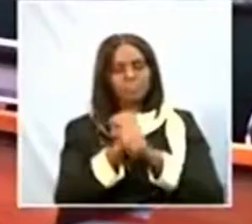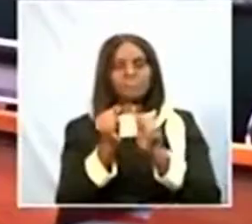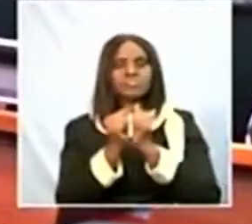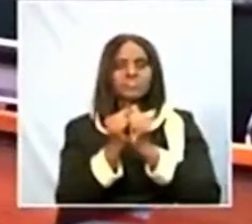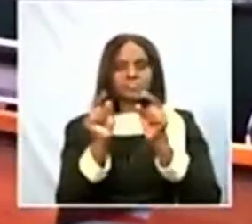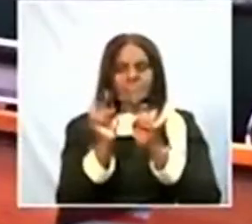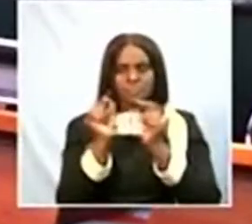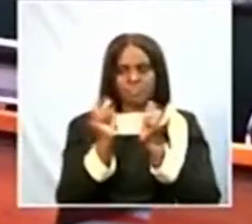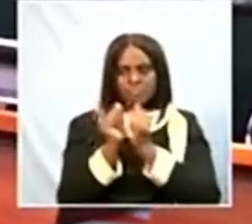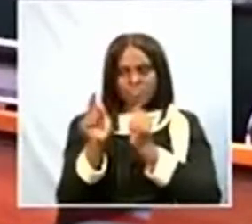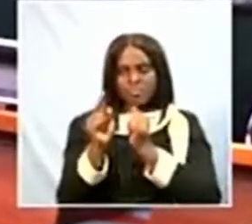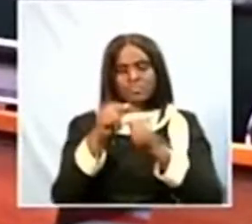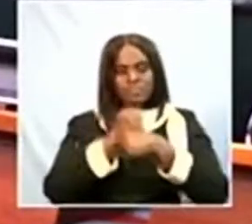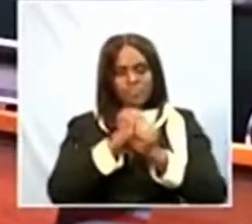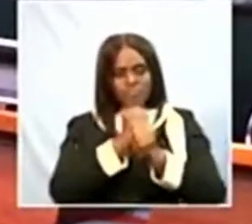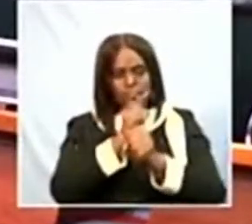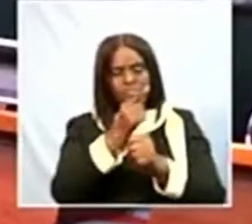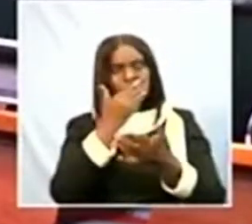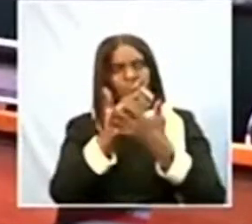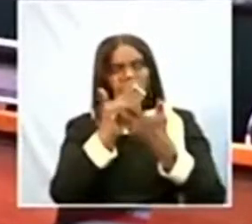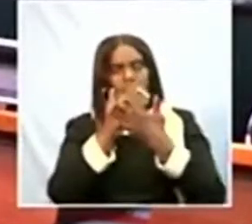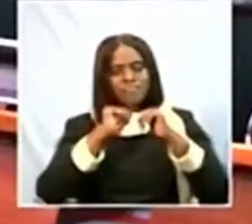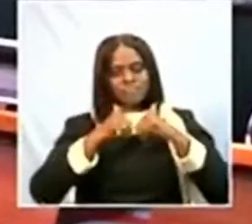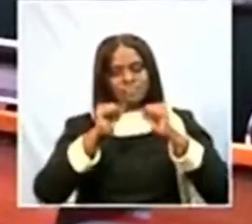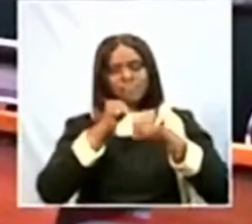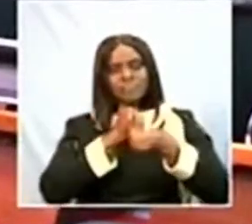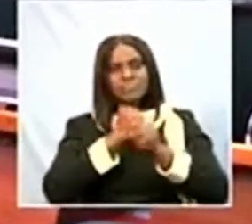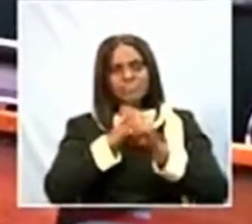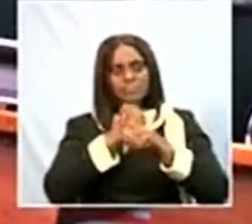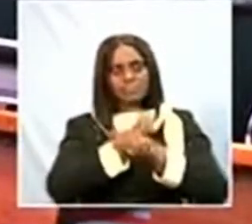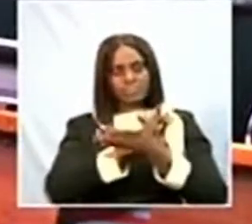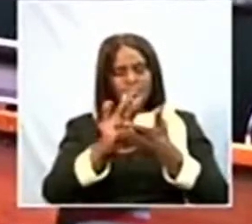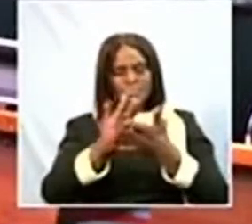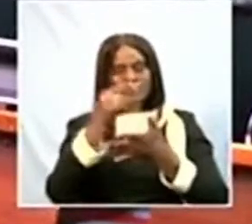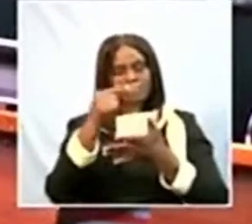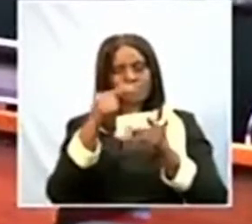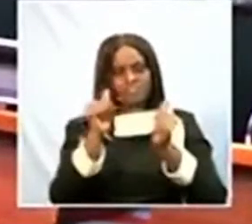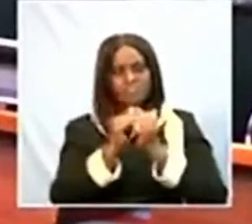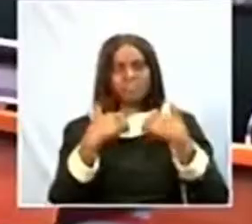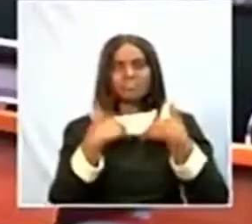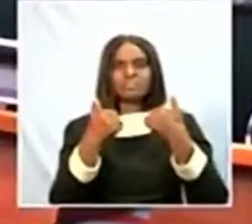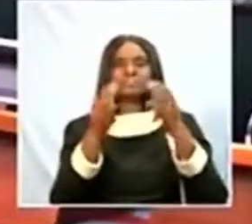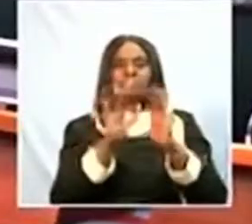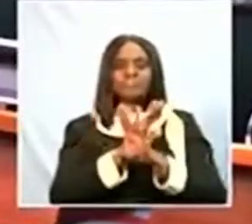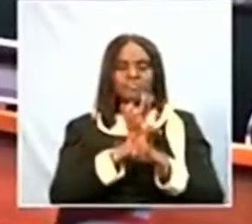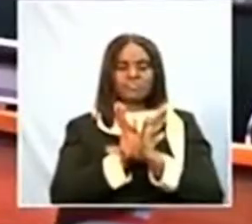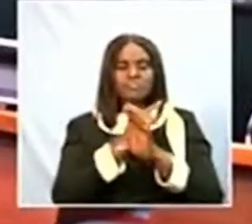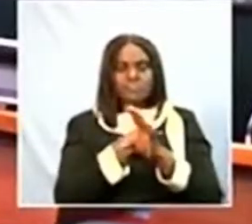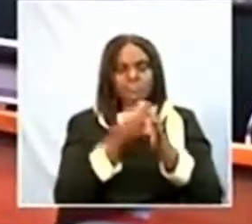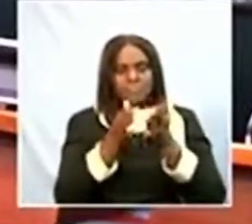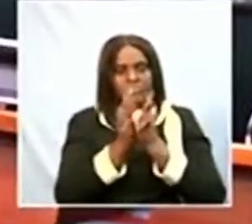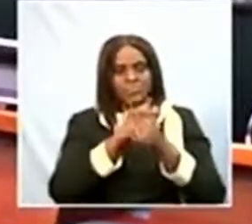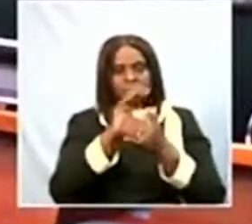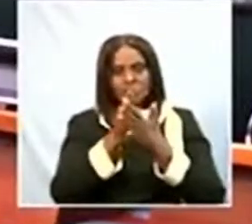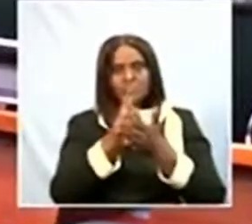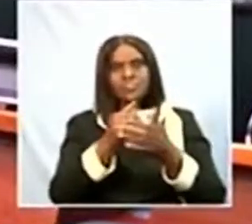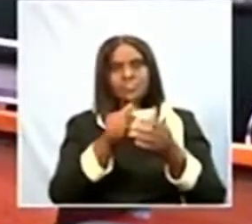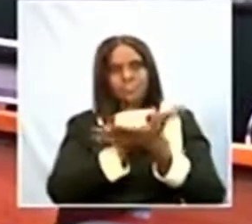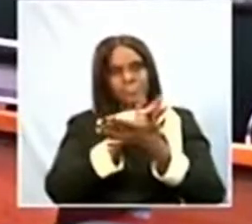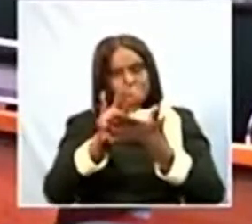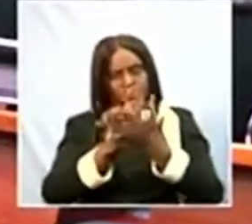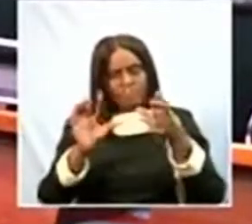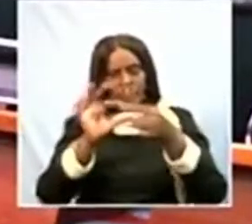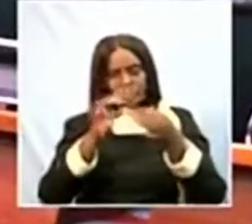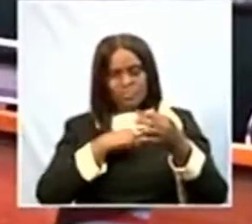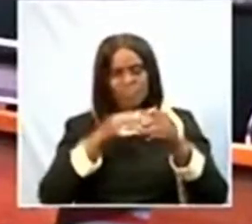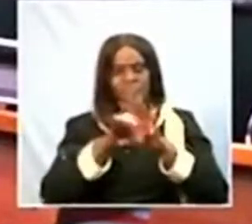and implementing these initiatives, we can create a clean, green, and healthier Zambia. I urge my fellow parliamentarians to join